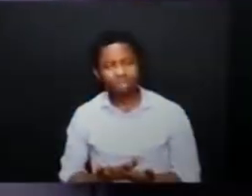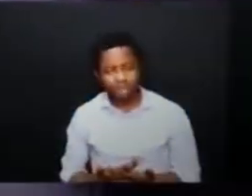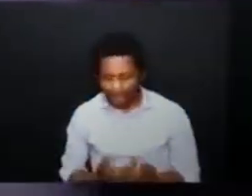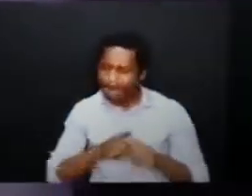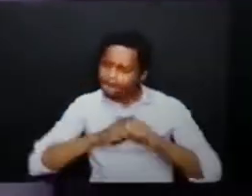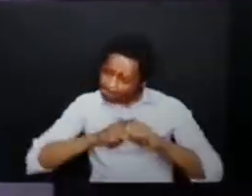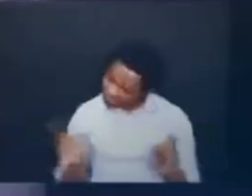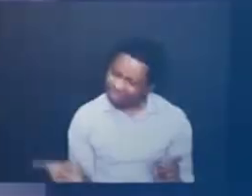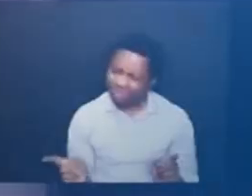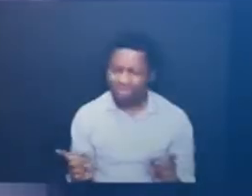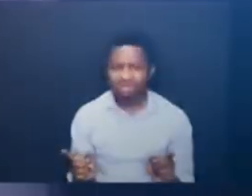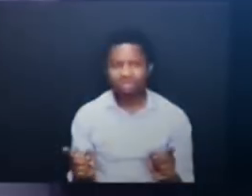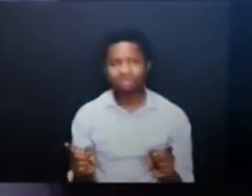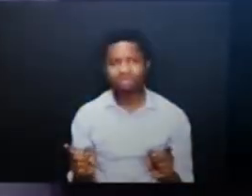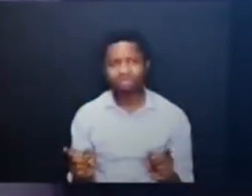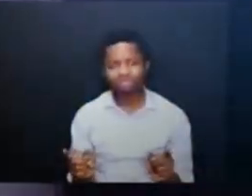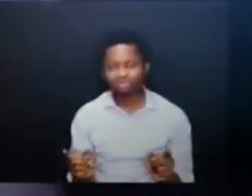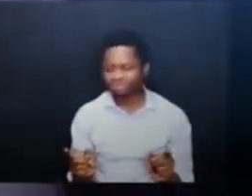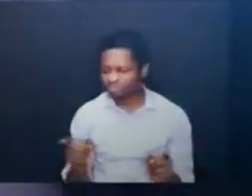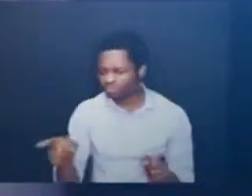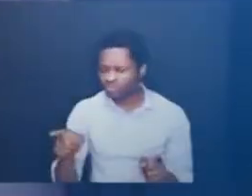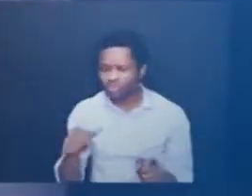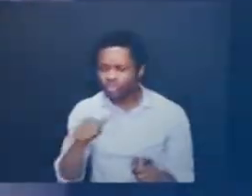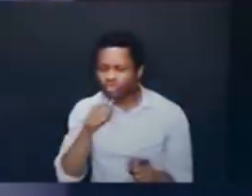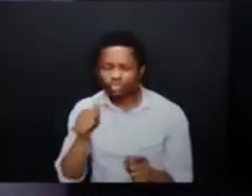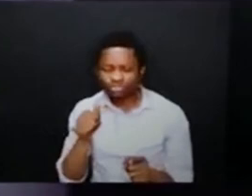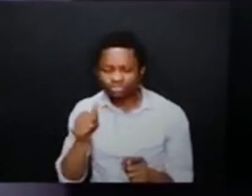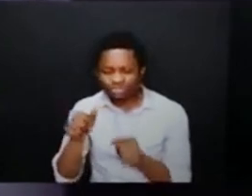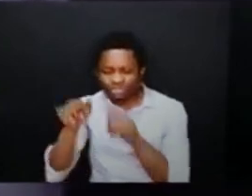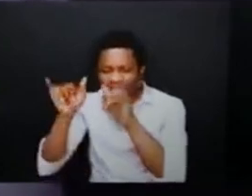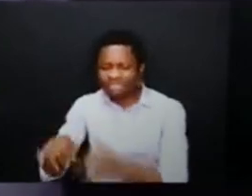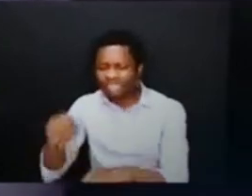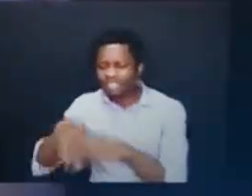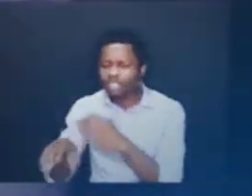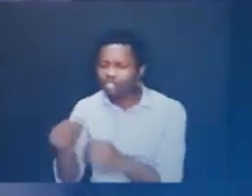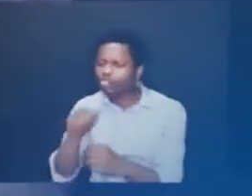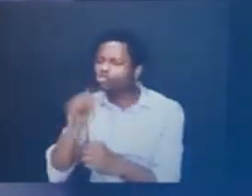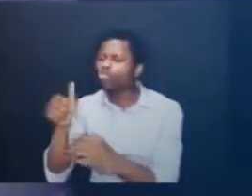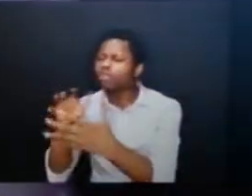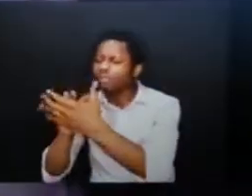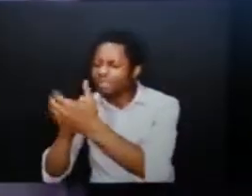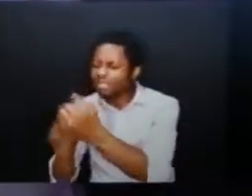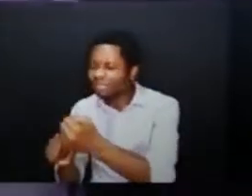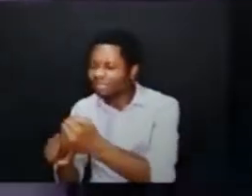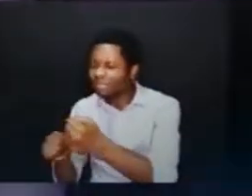Yet, he did not waver through unbelief regarding the promise of God.